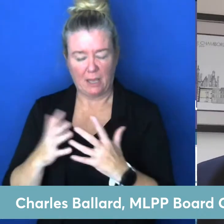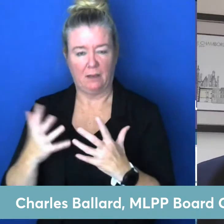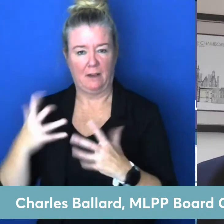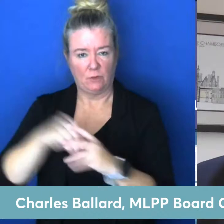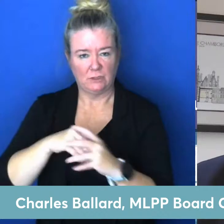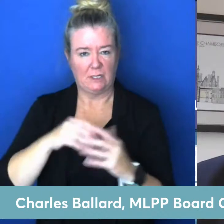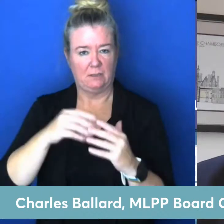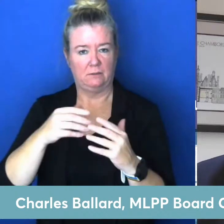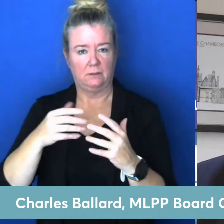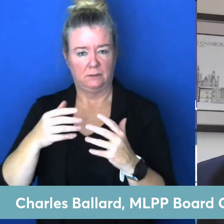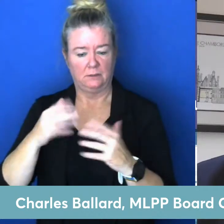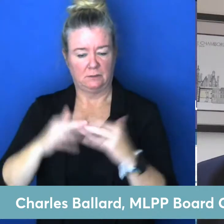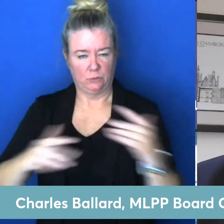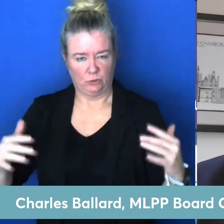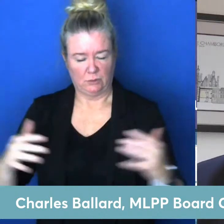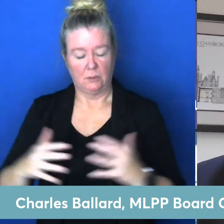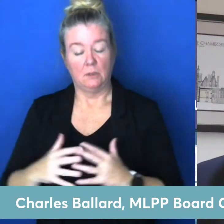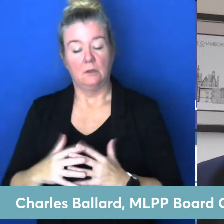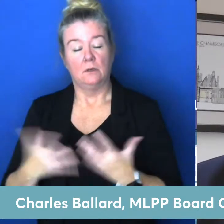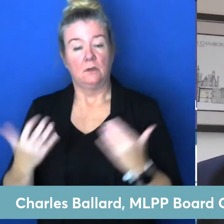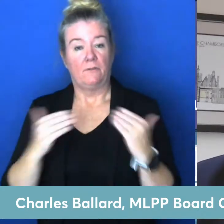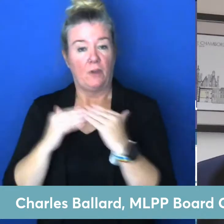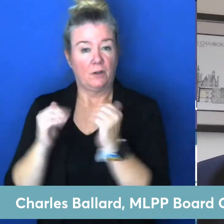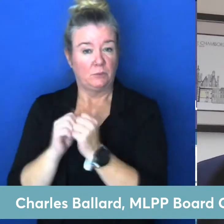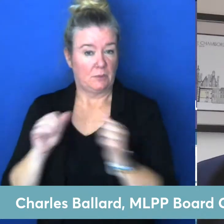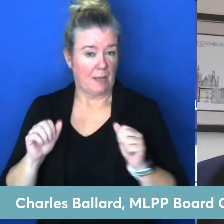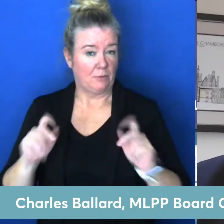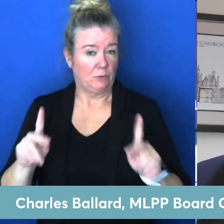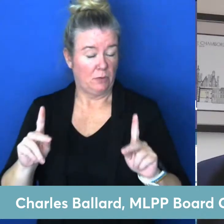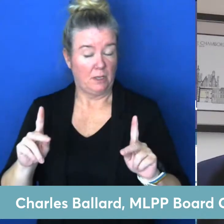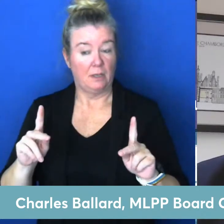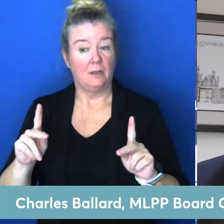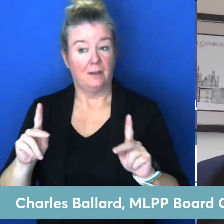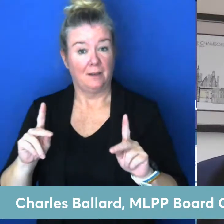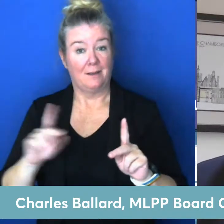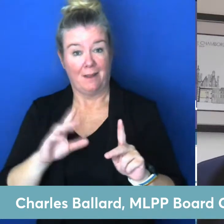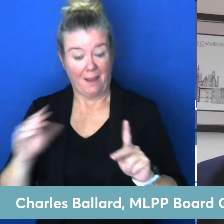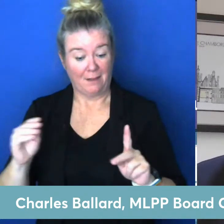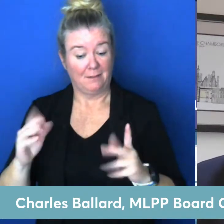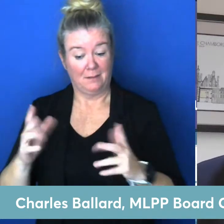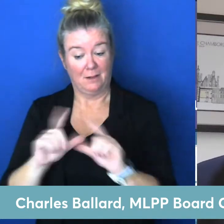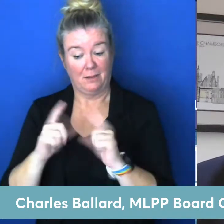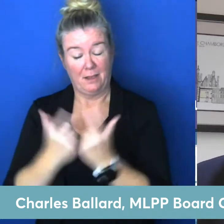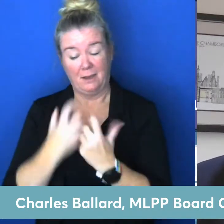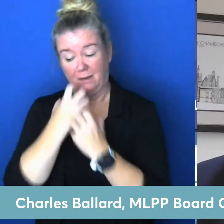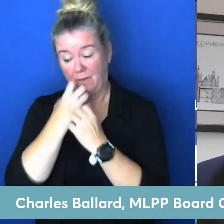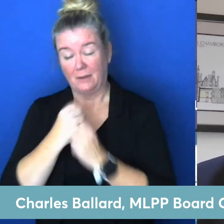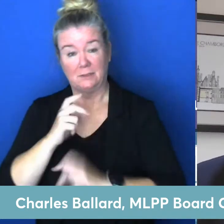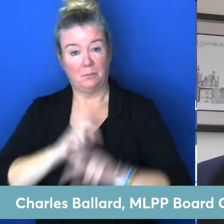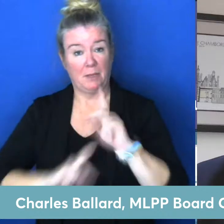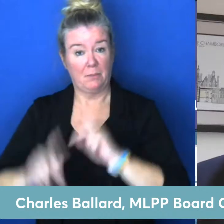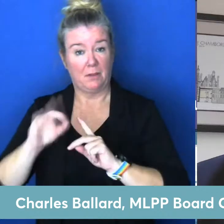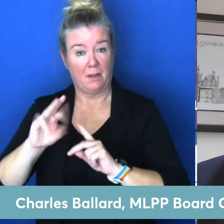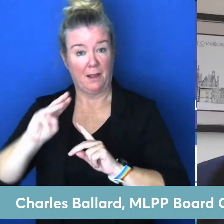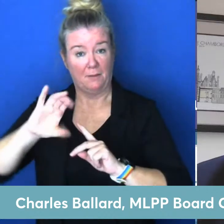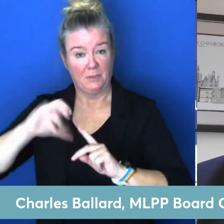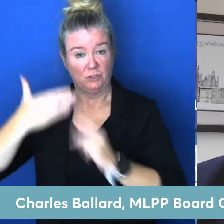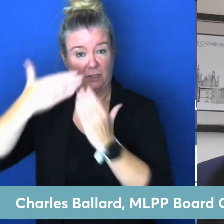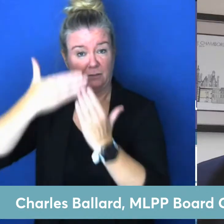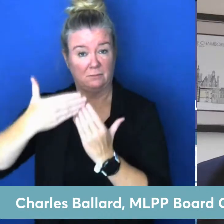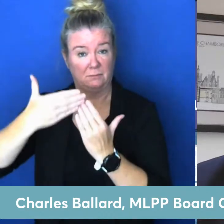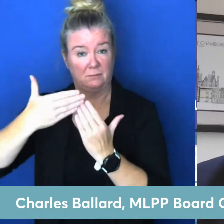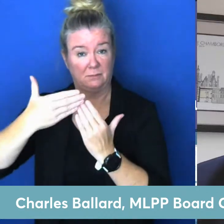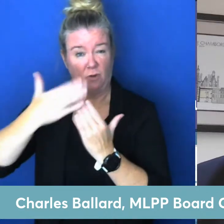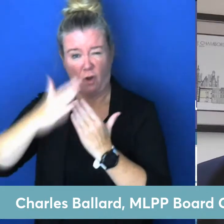inclusion, fairness and opportunity. Above all, the league values the people of Michigan, all the